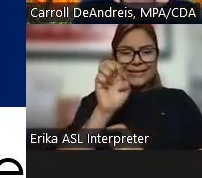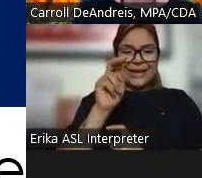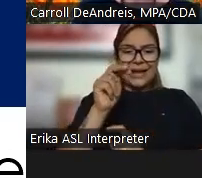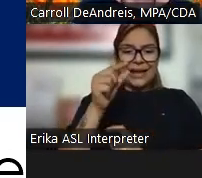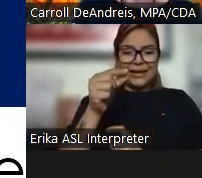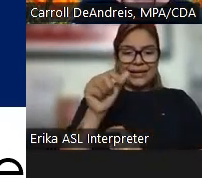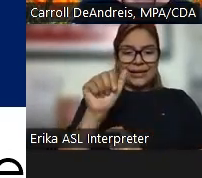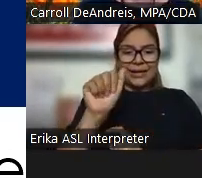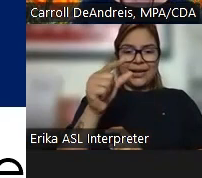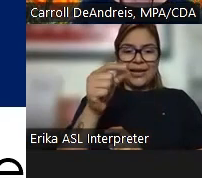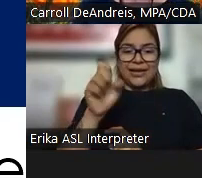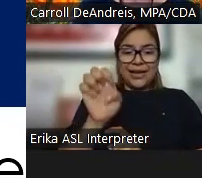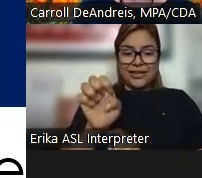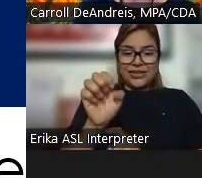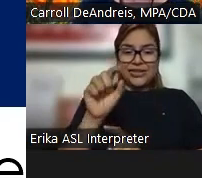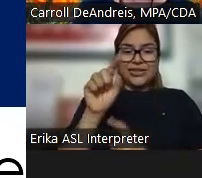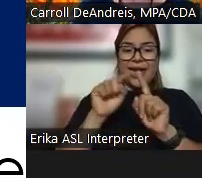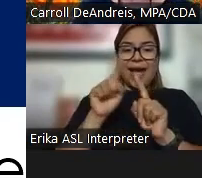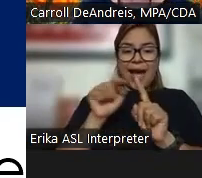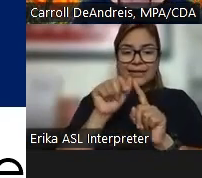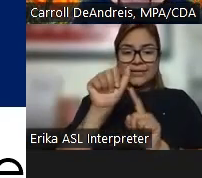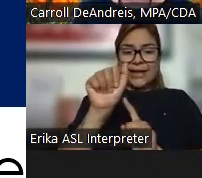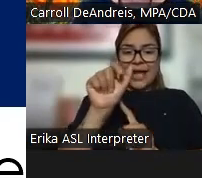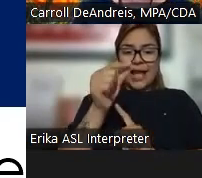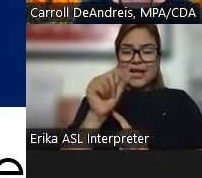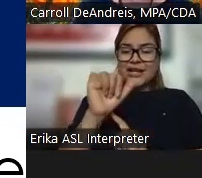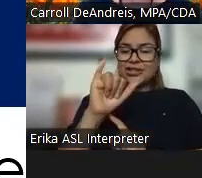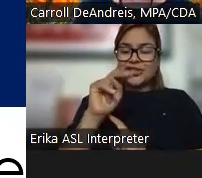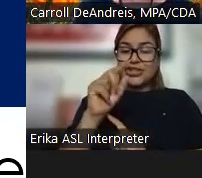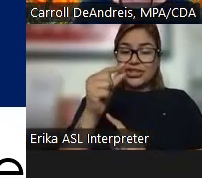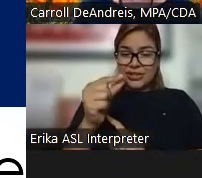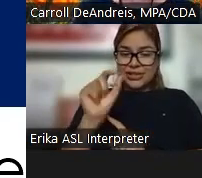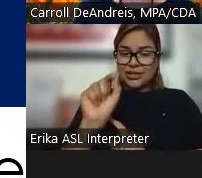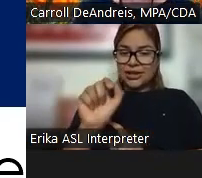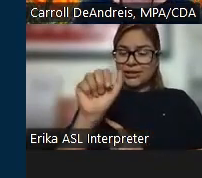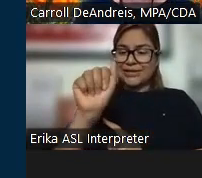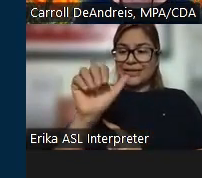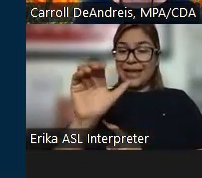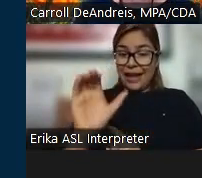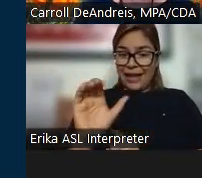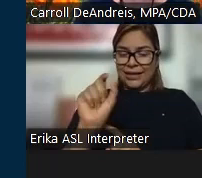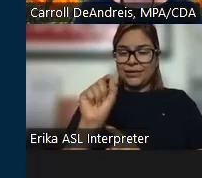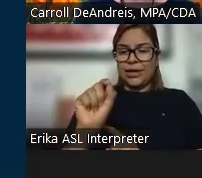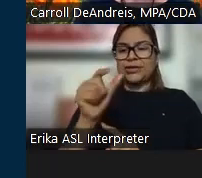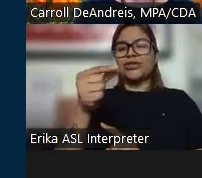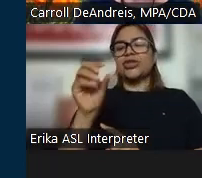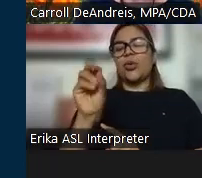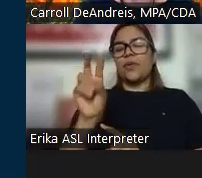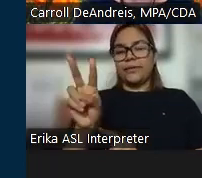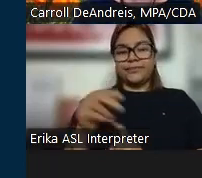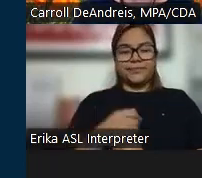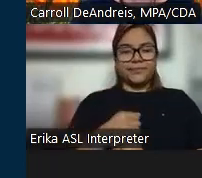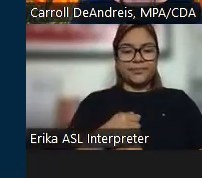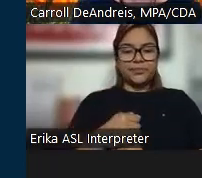engage@aging.ca.gov. So that concludes our housekeeping for today. Now I'd like to turn over today's meeting to